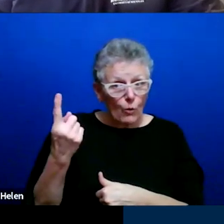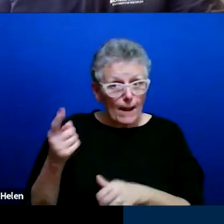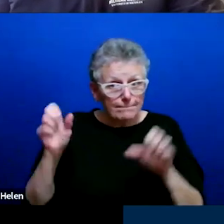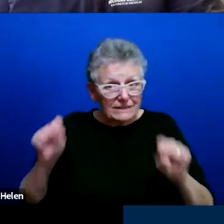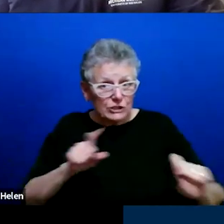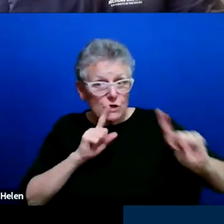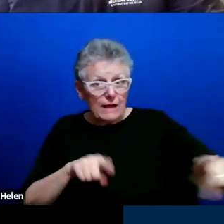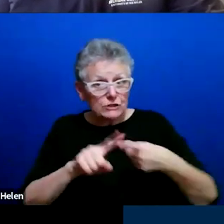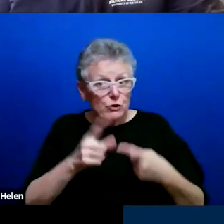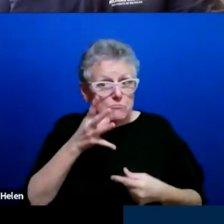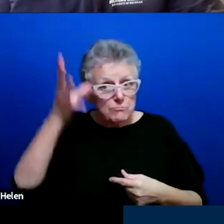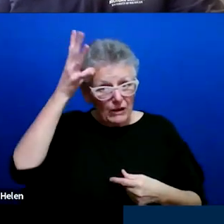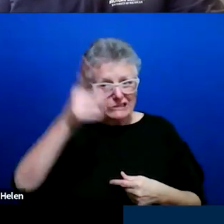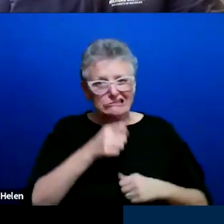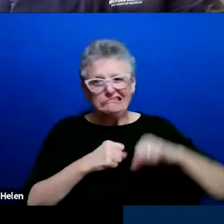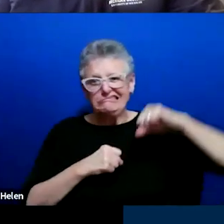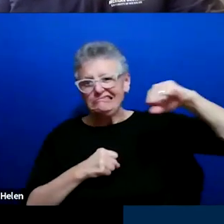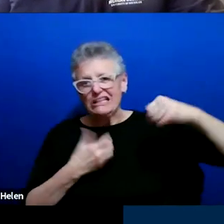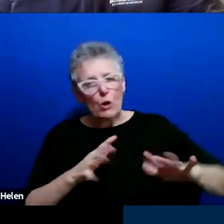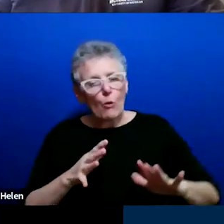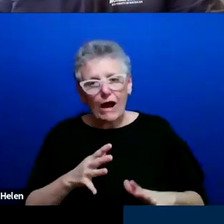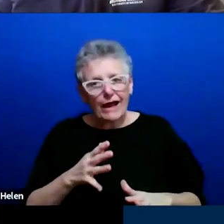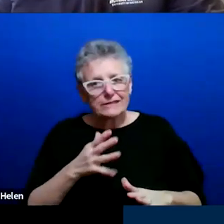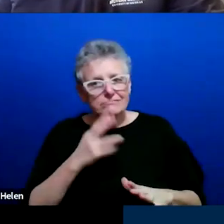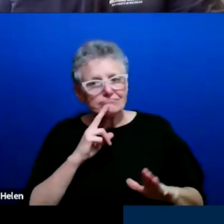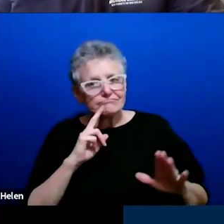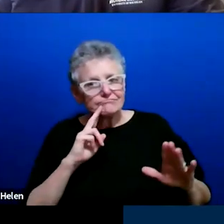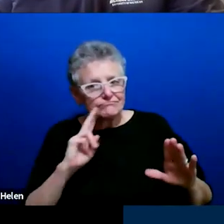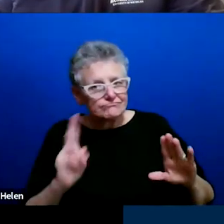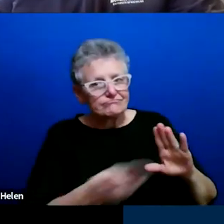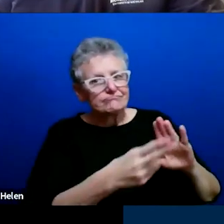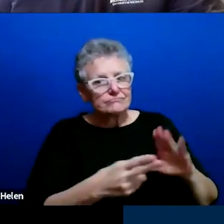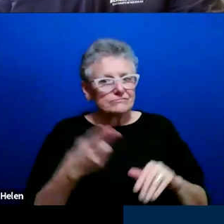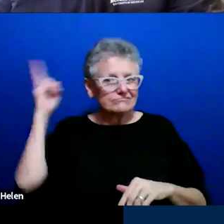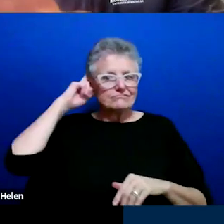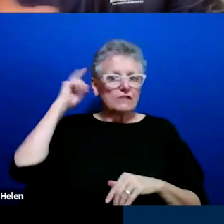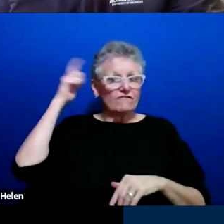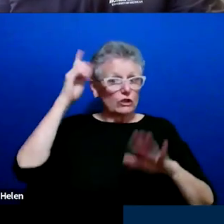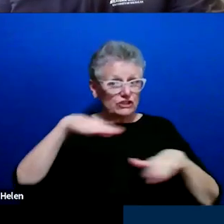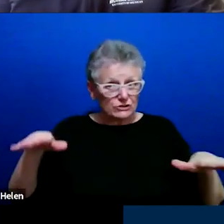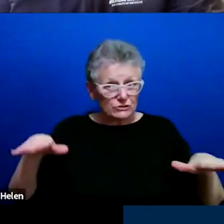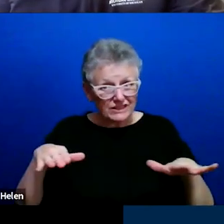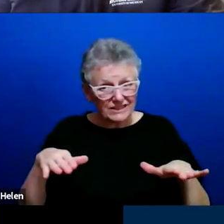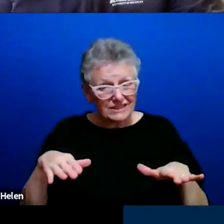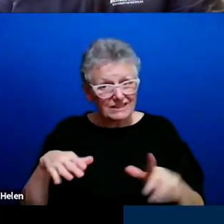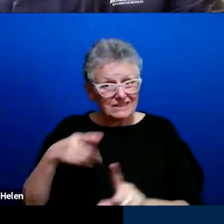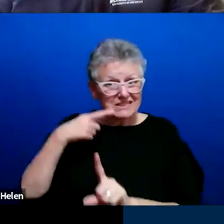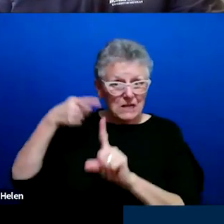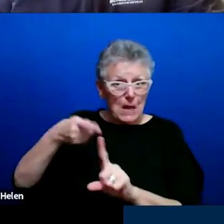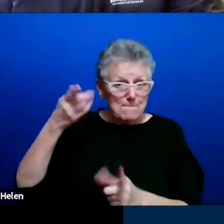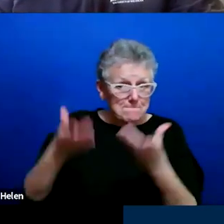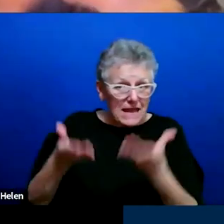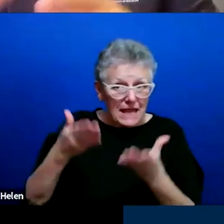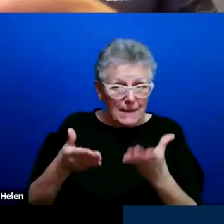response to parents who are reluctant to give their cochlear implants to their kids is really around the fact that they may